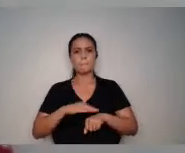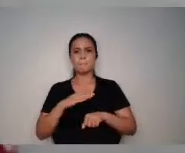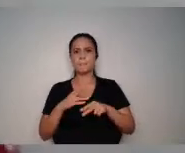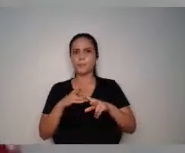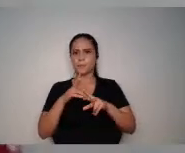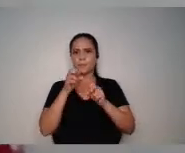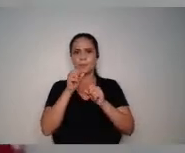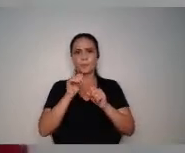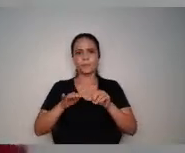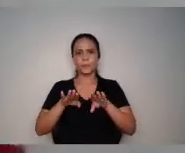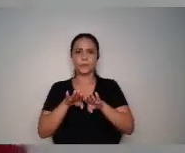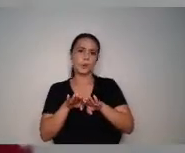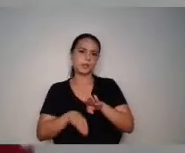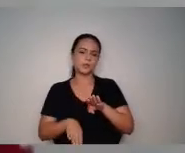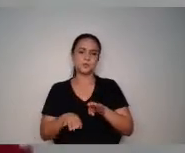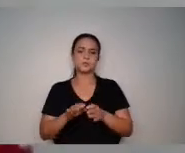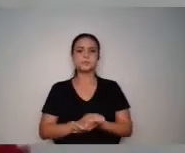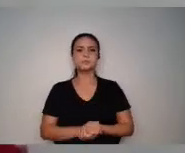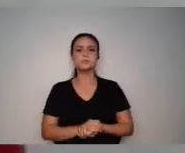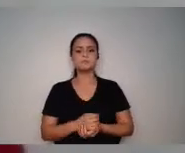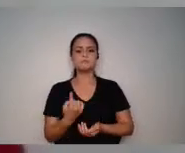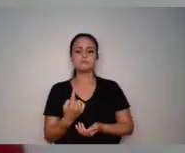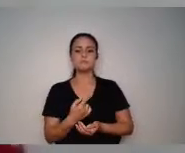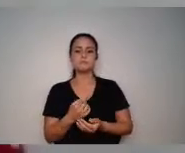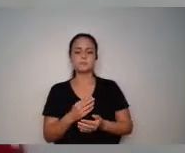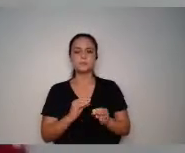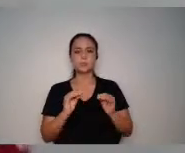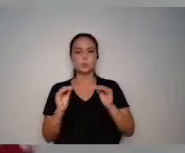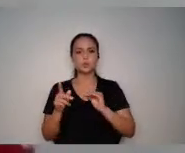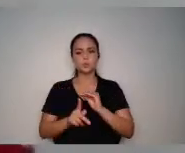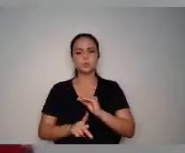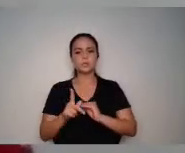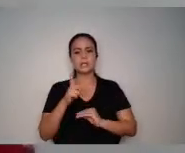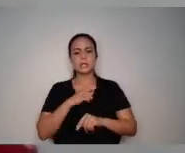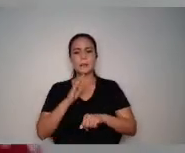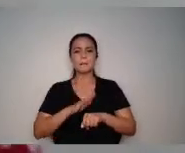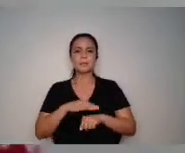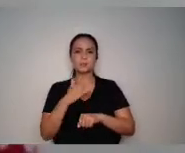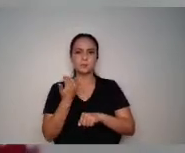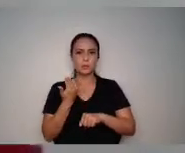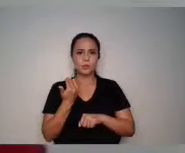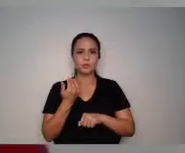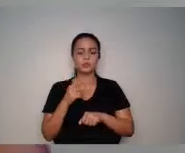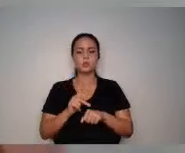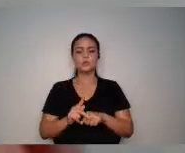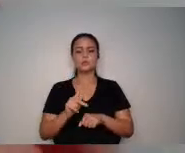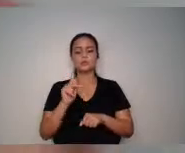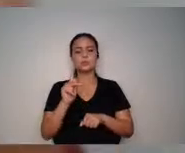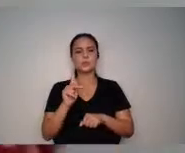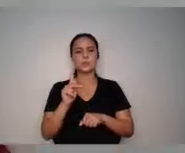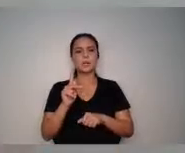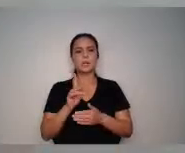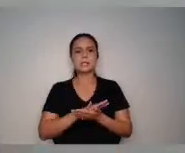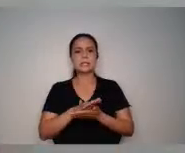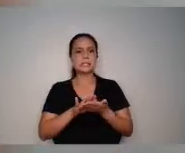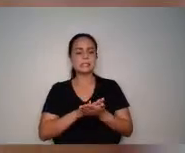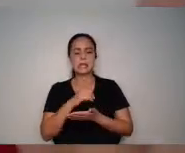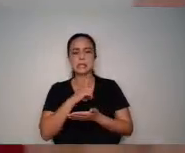discussion, which is a huge increase in inequality. We're going to continue to have